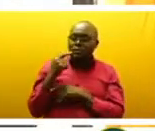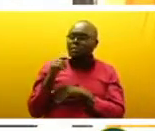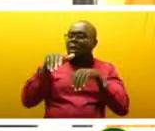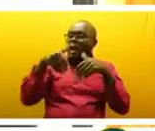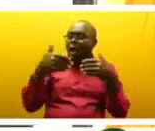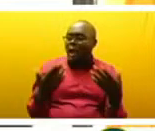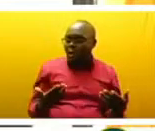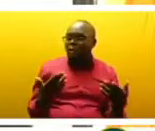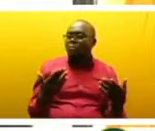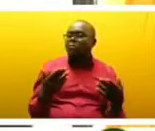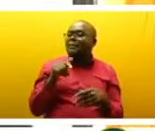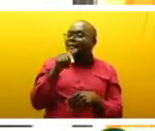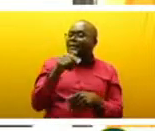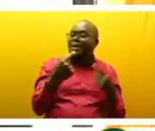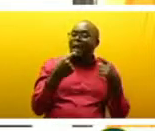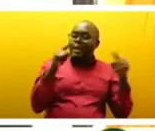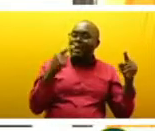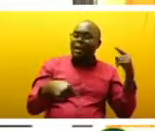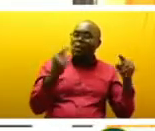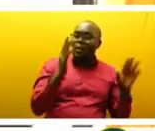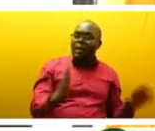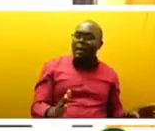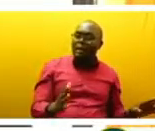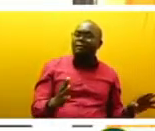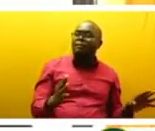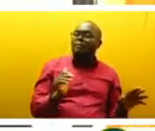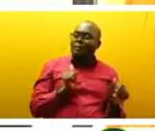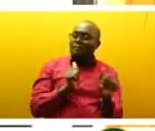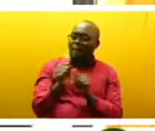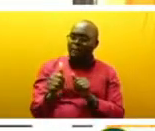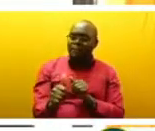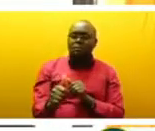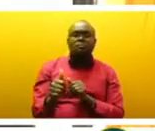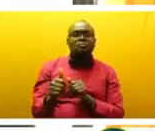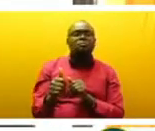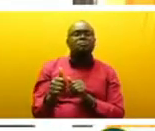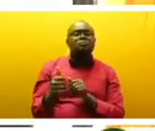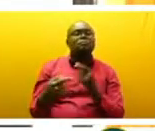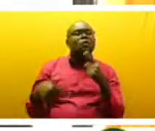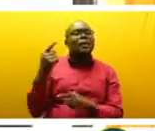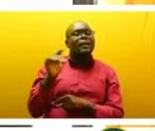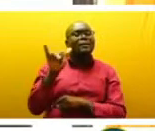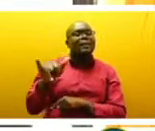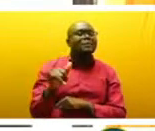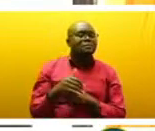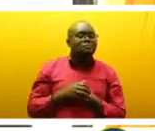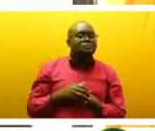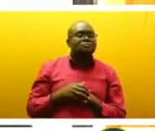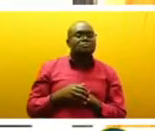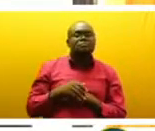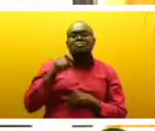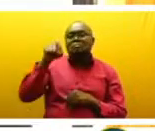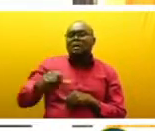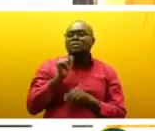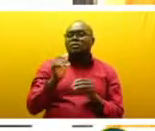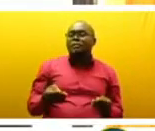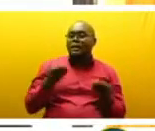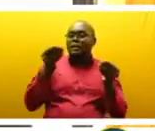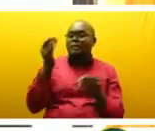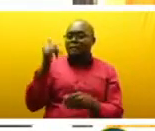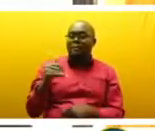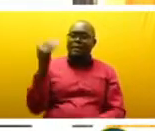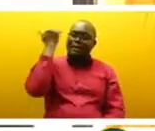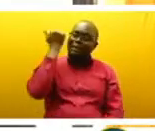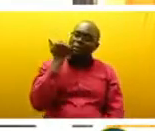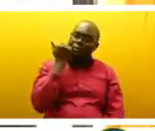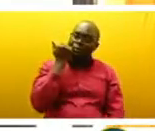the purported declared winner has surpassed the victory, that legitimacy should not be granted by this court at